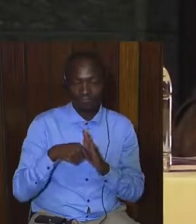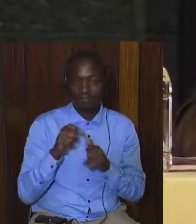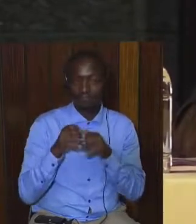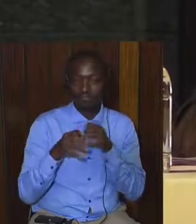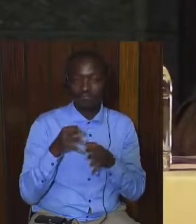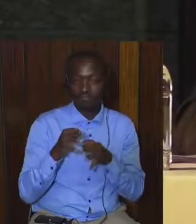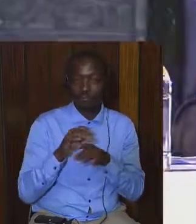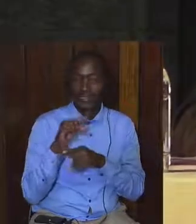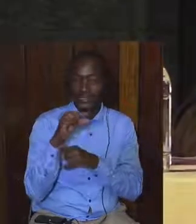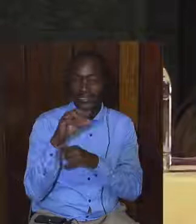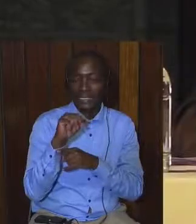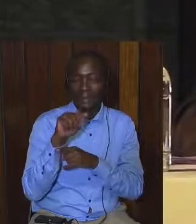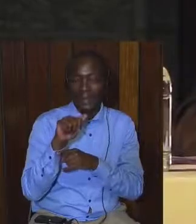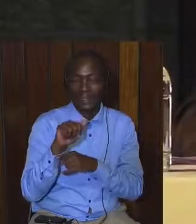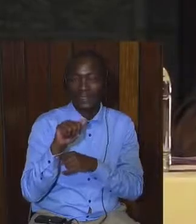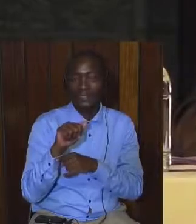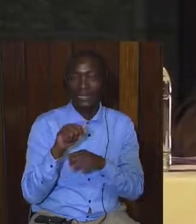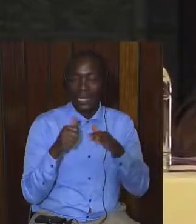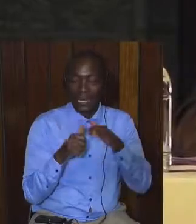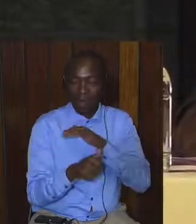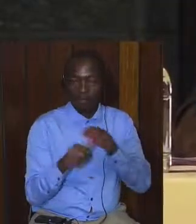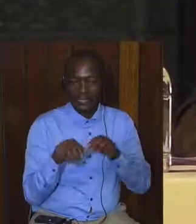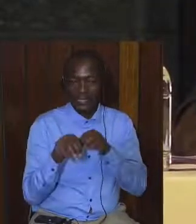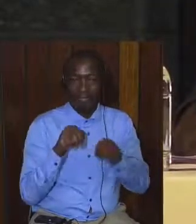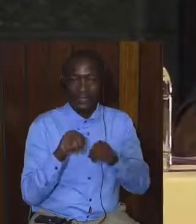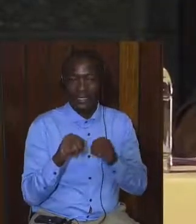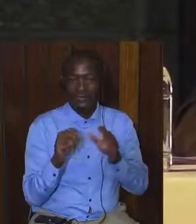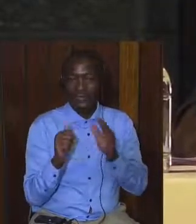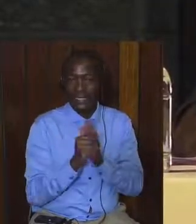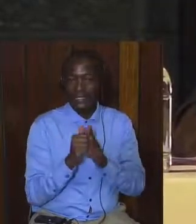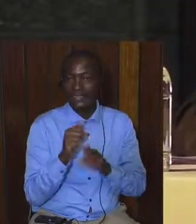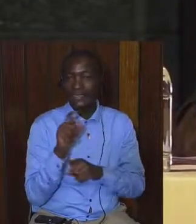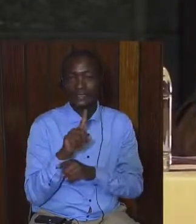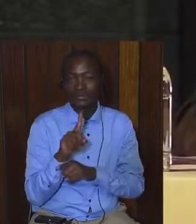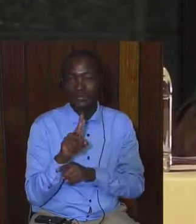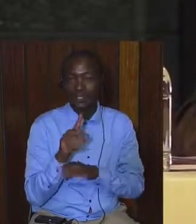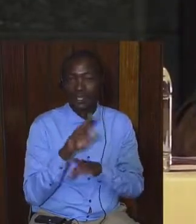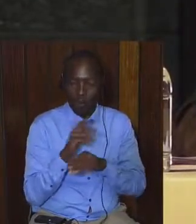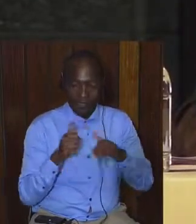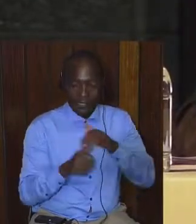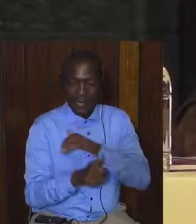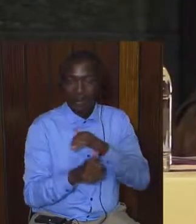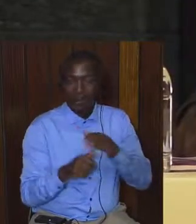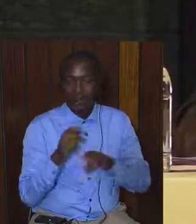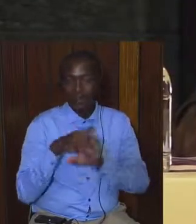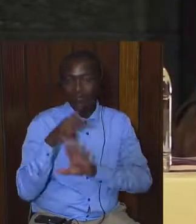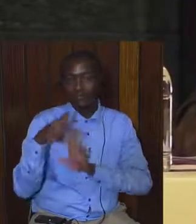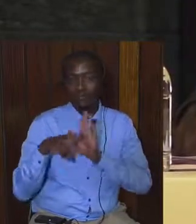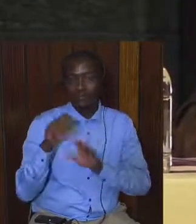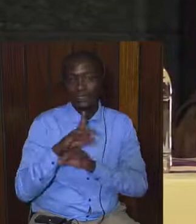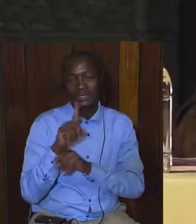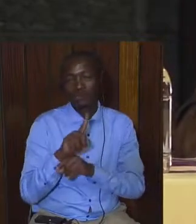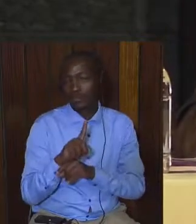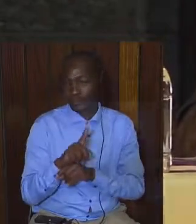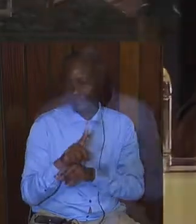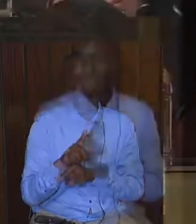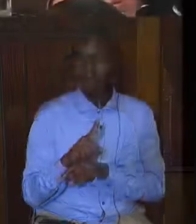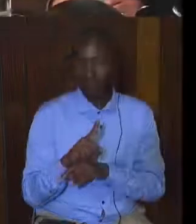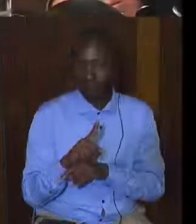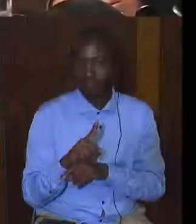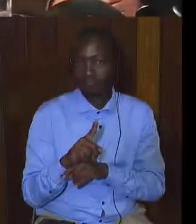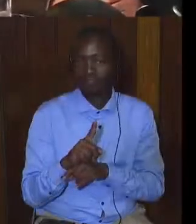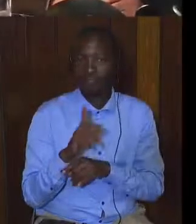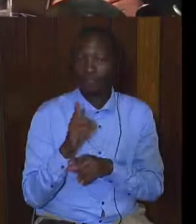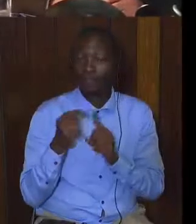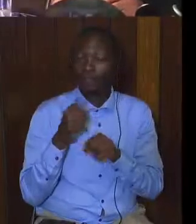what the GMA is, the Gautrain Management Agency is, and what the Gautrain project is. So all the